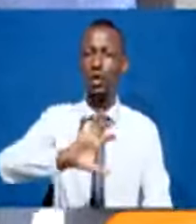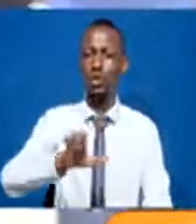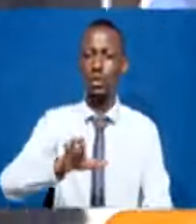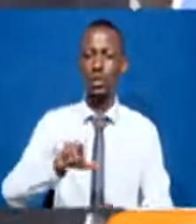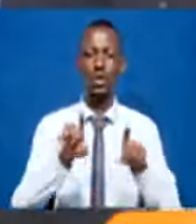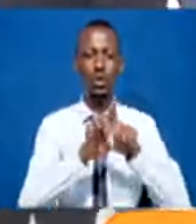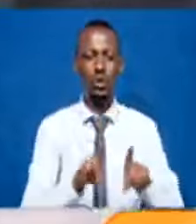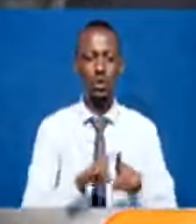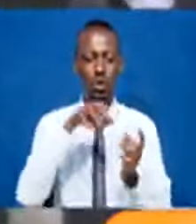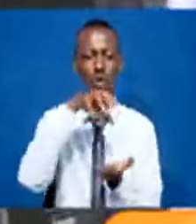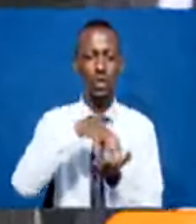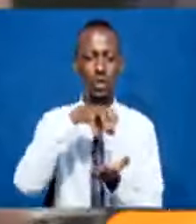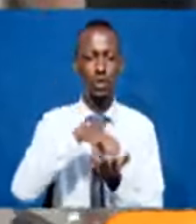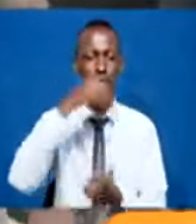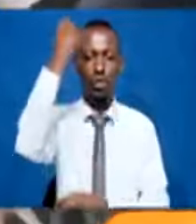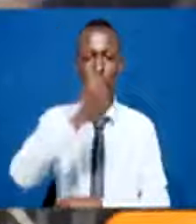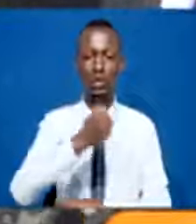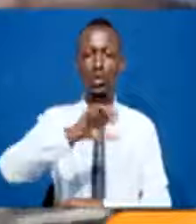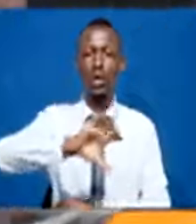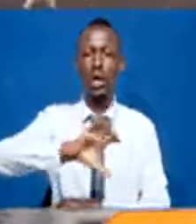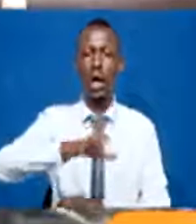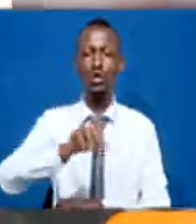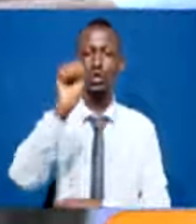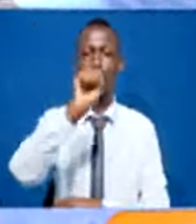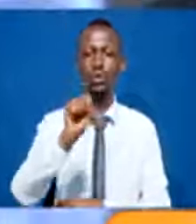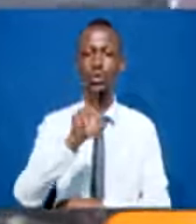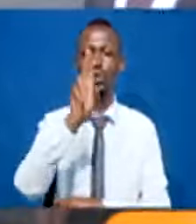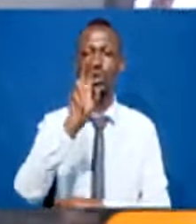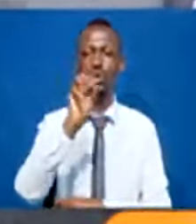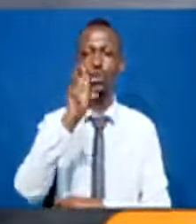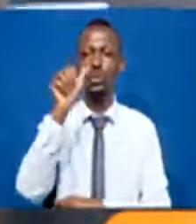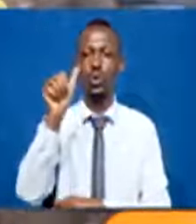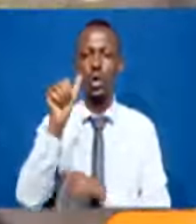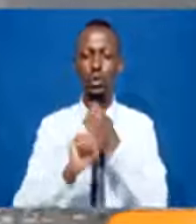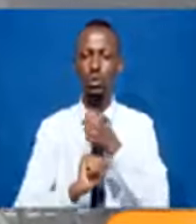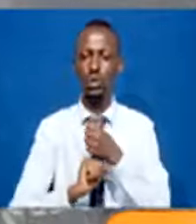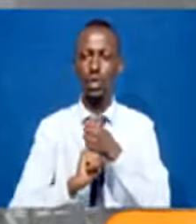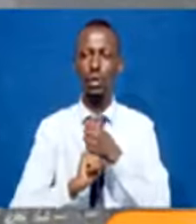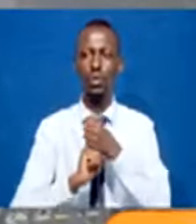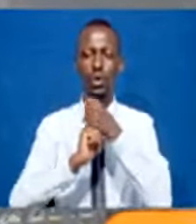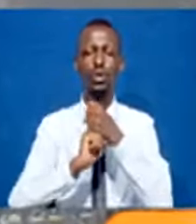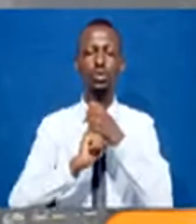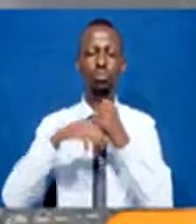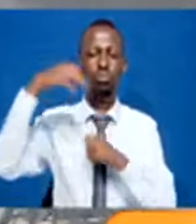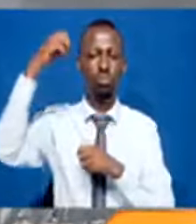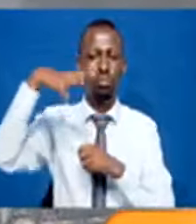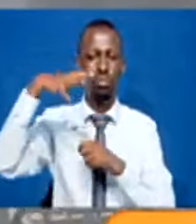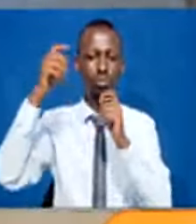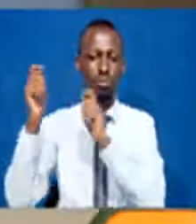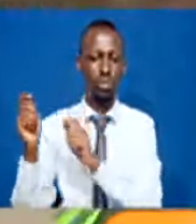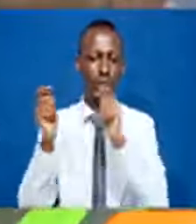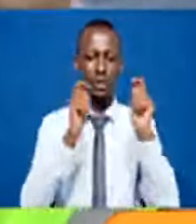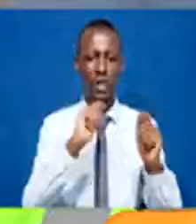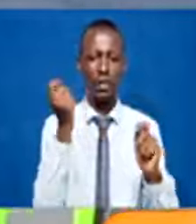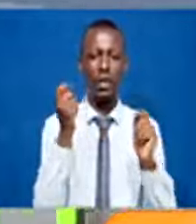Suswa substation in Kajiado County, aimed at facilitating cross-border transfer of clean energy between